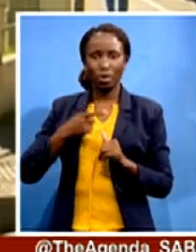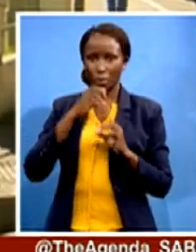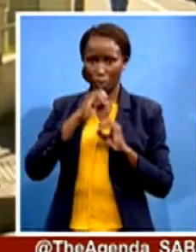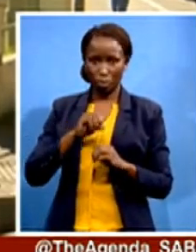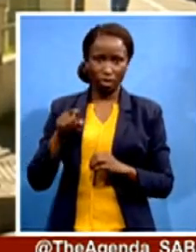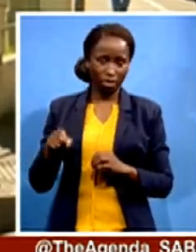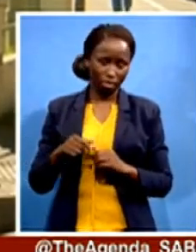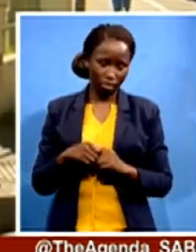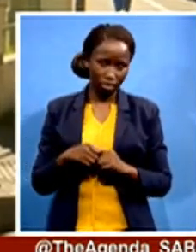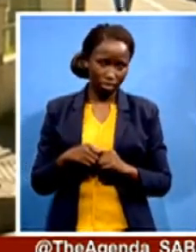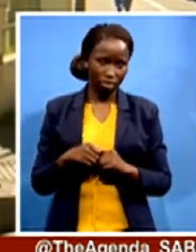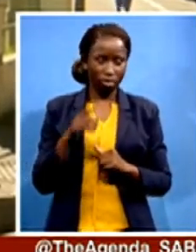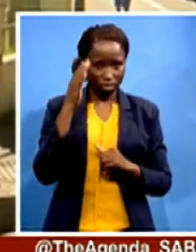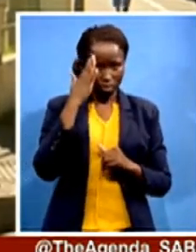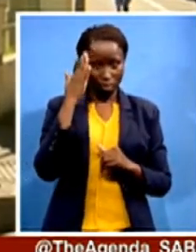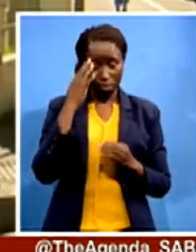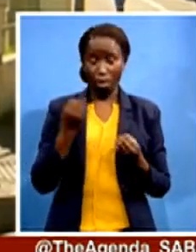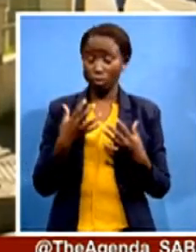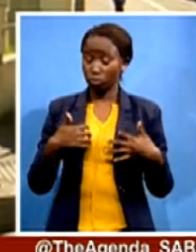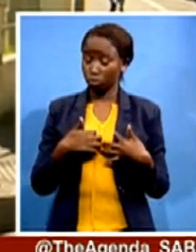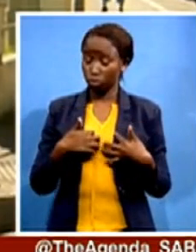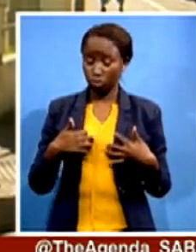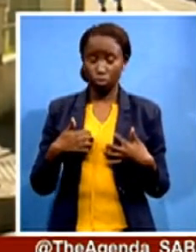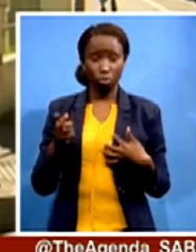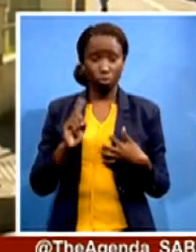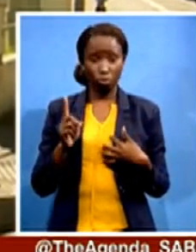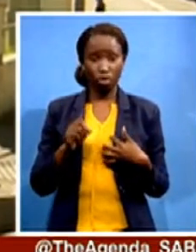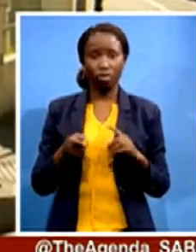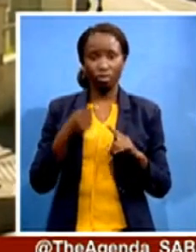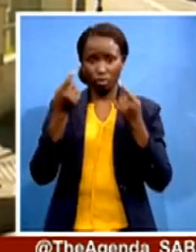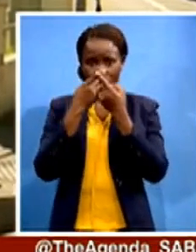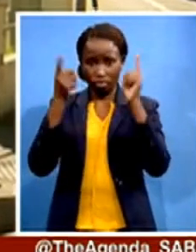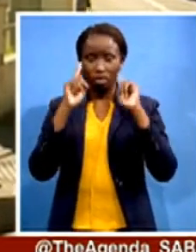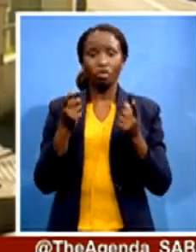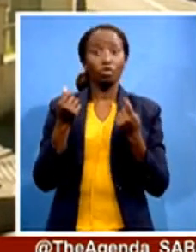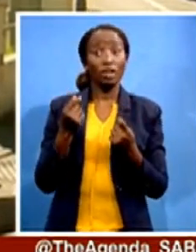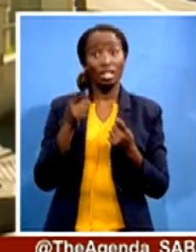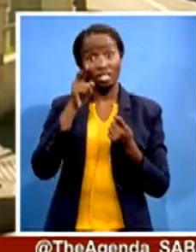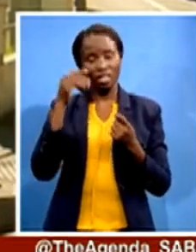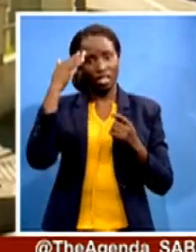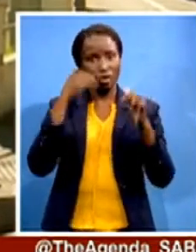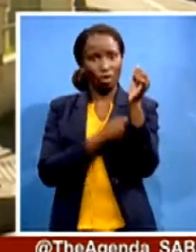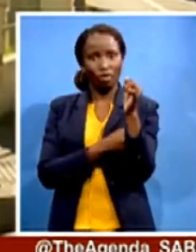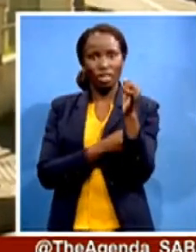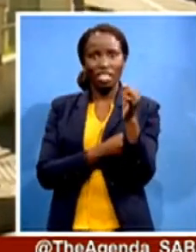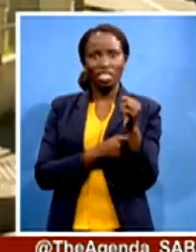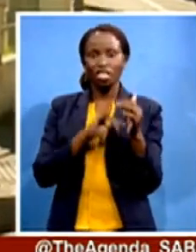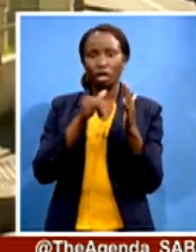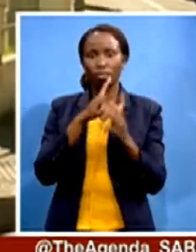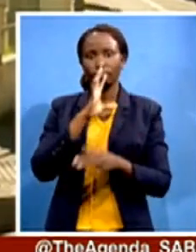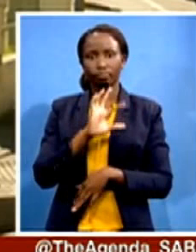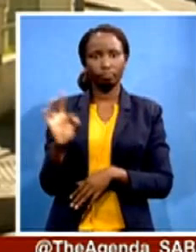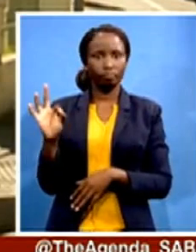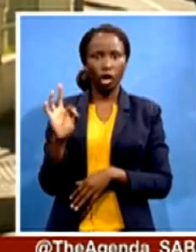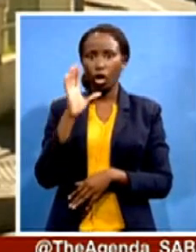part about our institution, in particular that financial aid office, they just remain silent. They don't communicate to students. Of which one of the